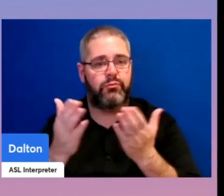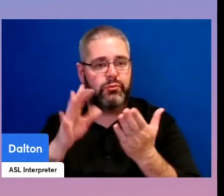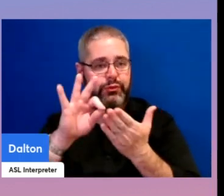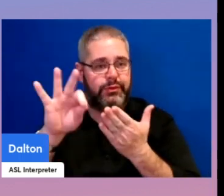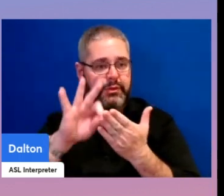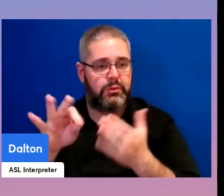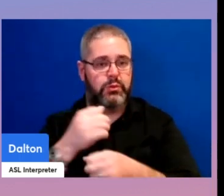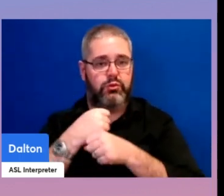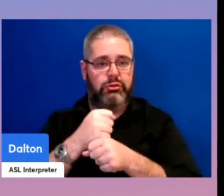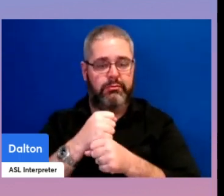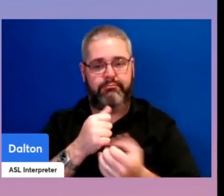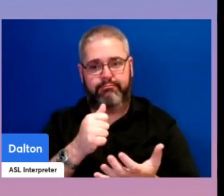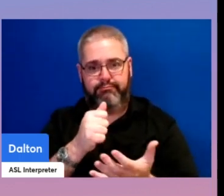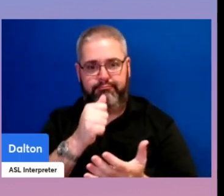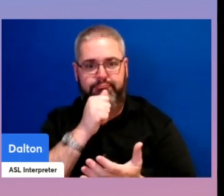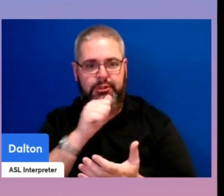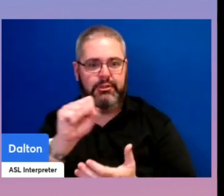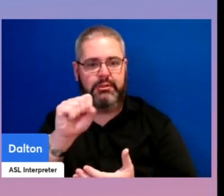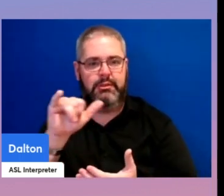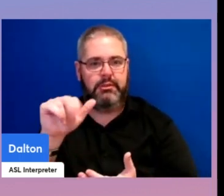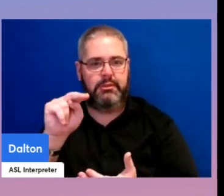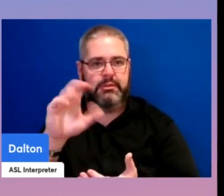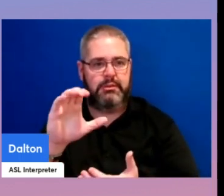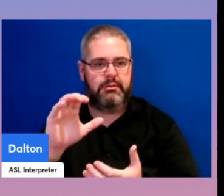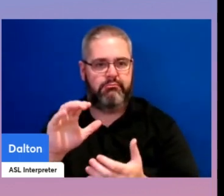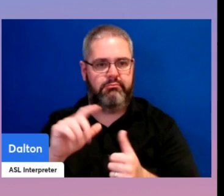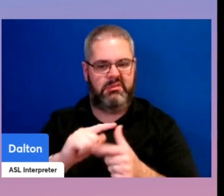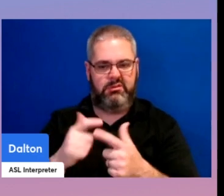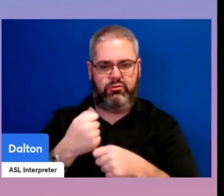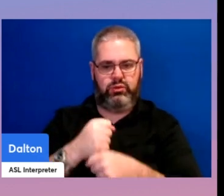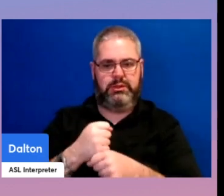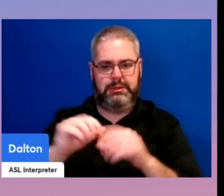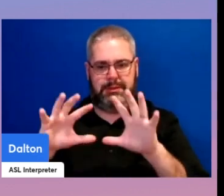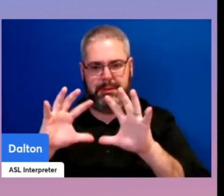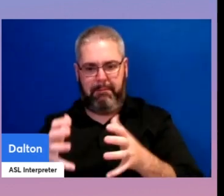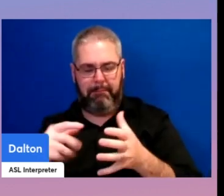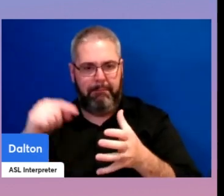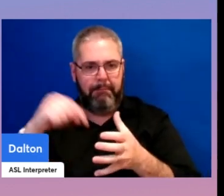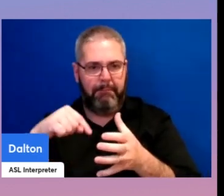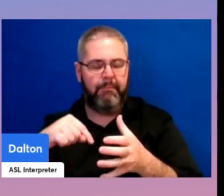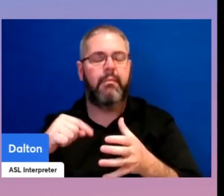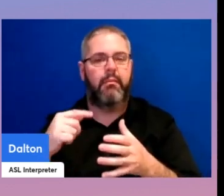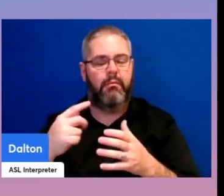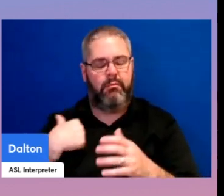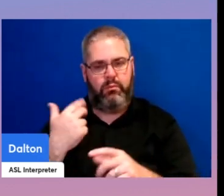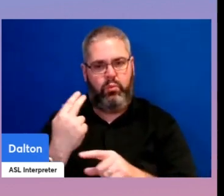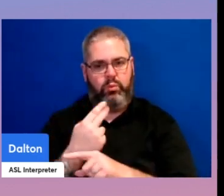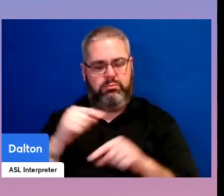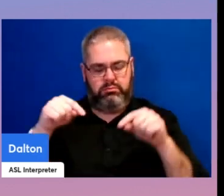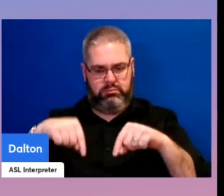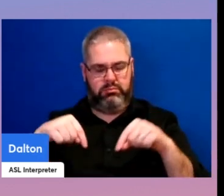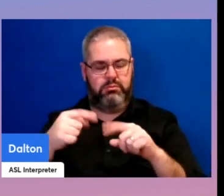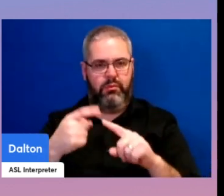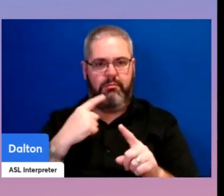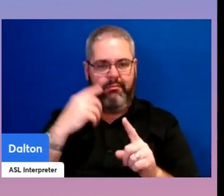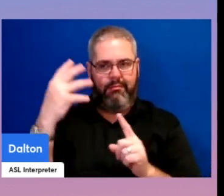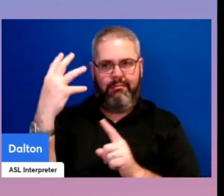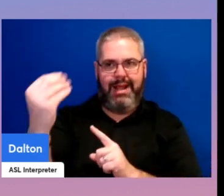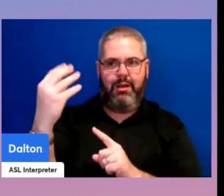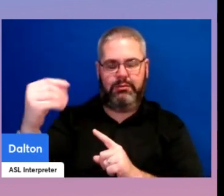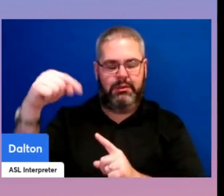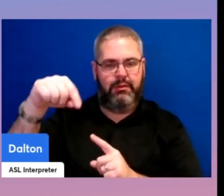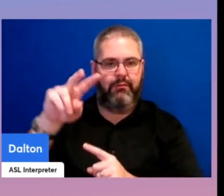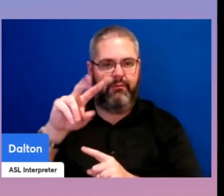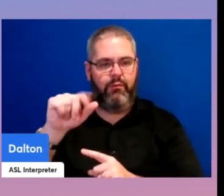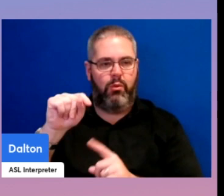secret sync. We have to create a key so that we can use it from outside, from Vault,